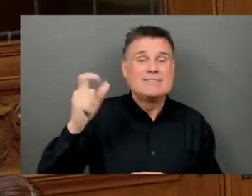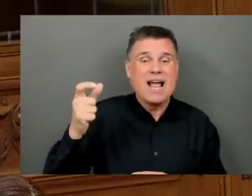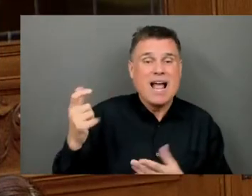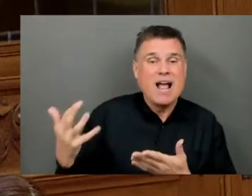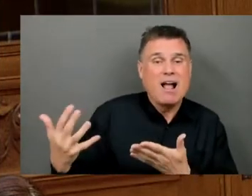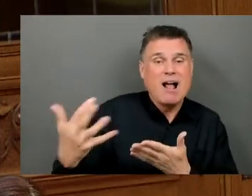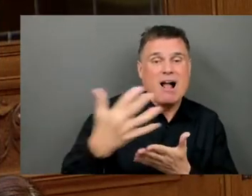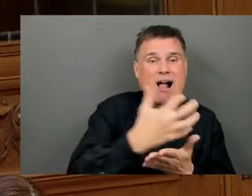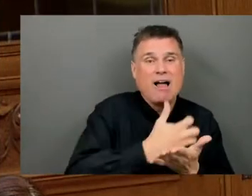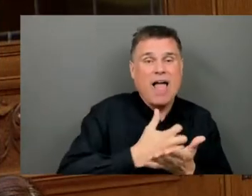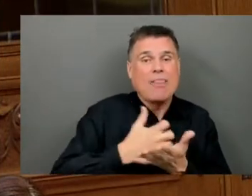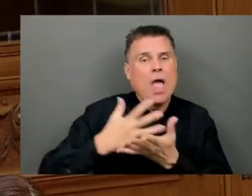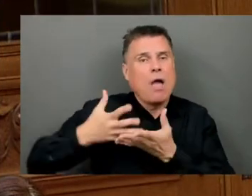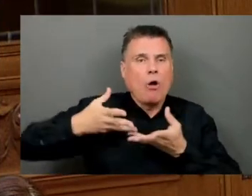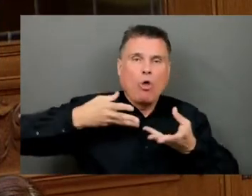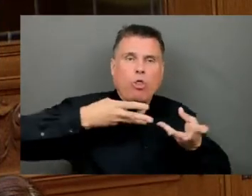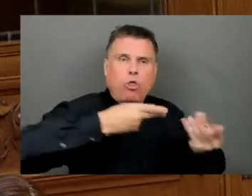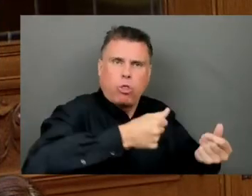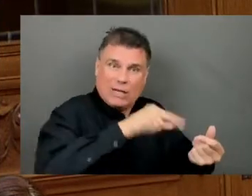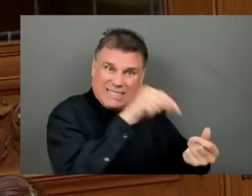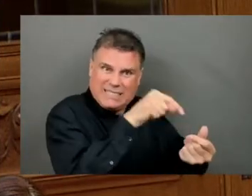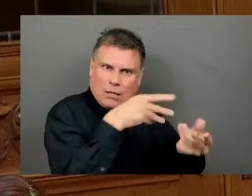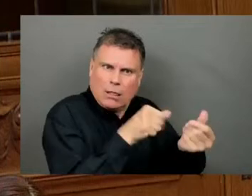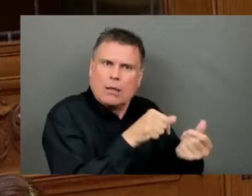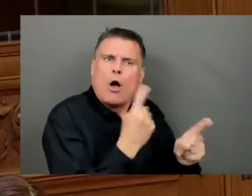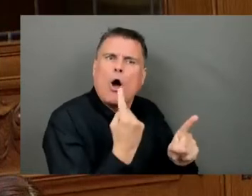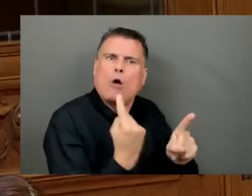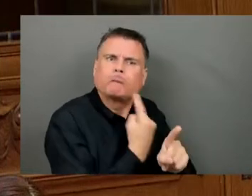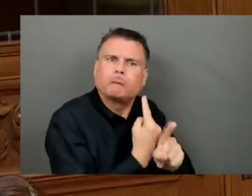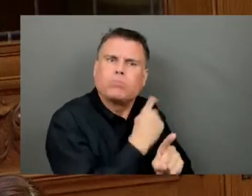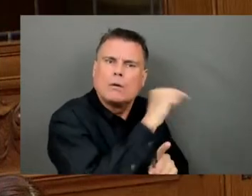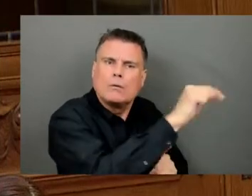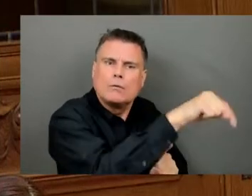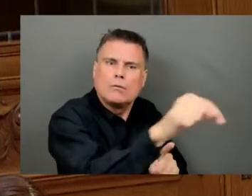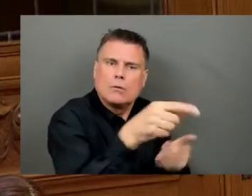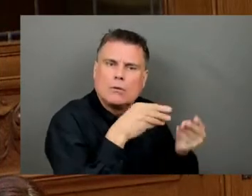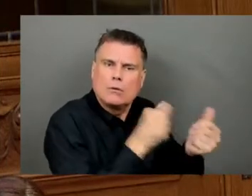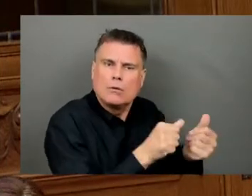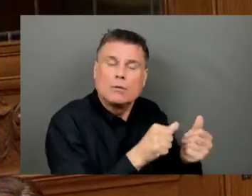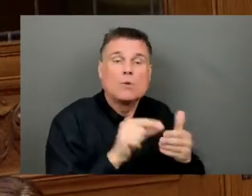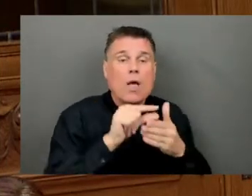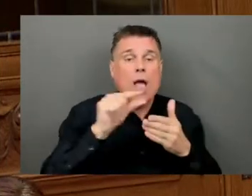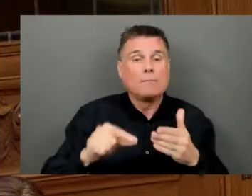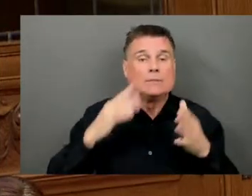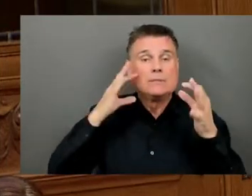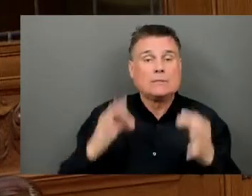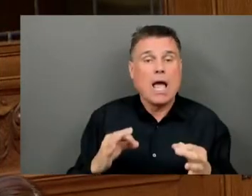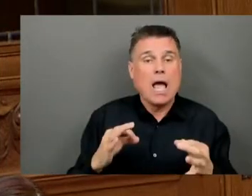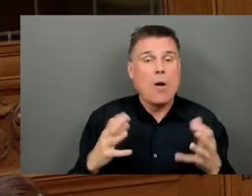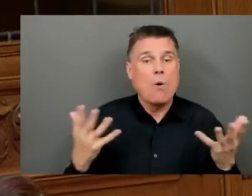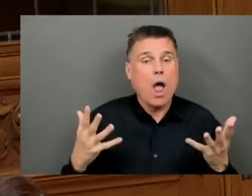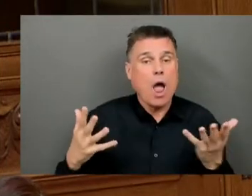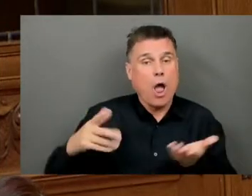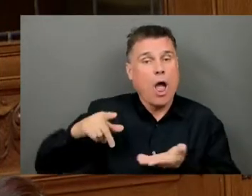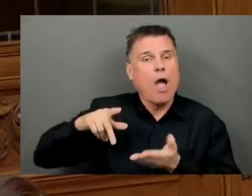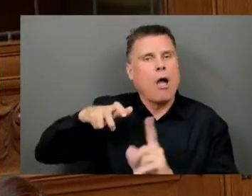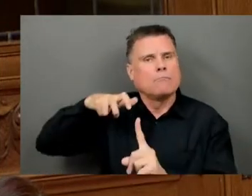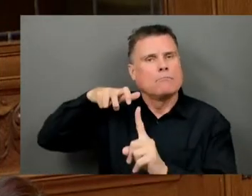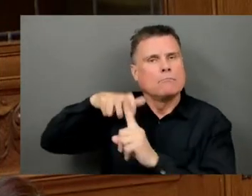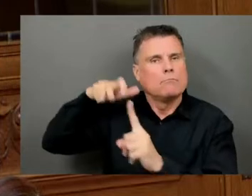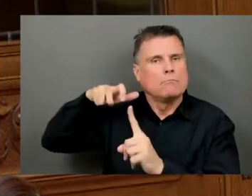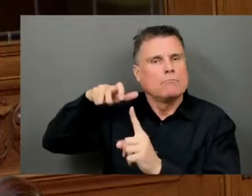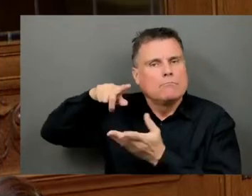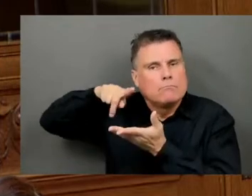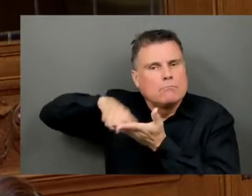to not have the Auditor General look into this particular case, what